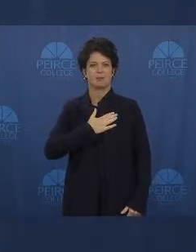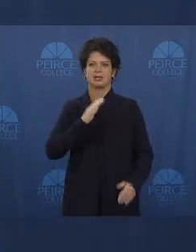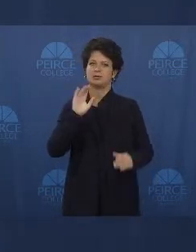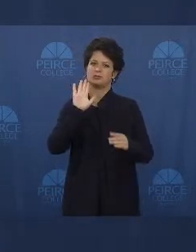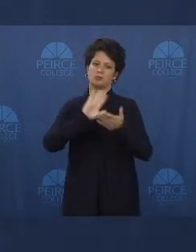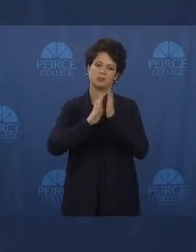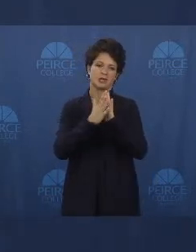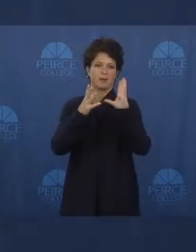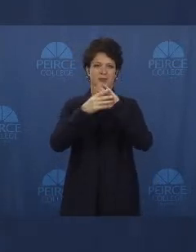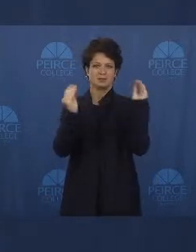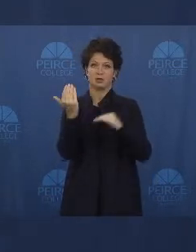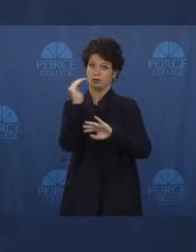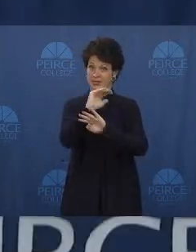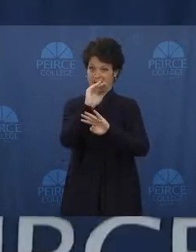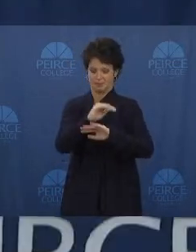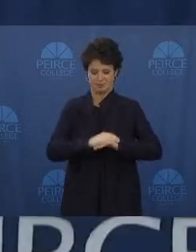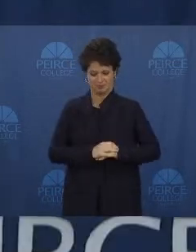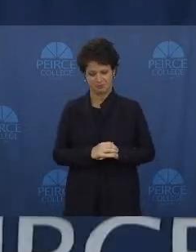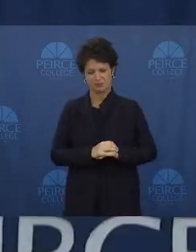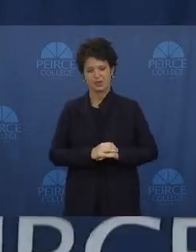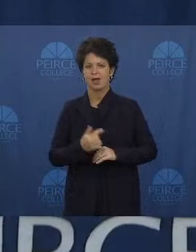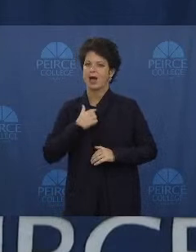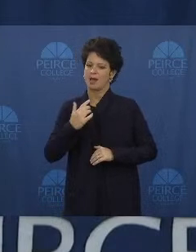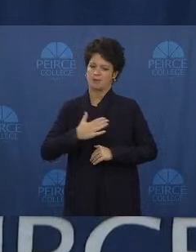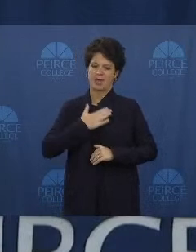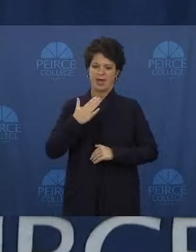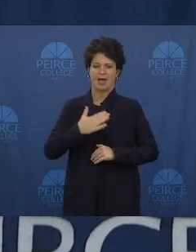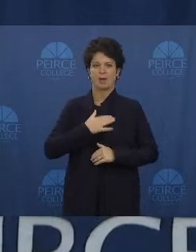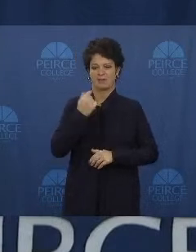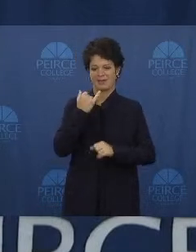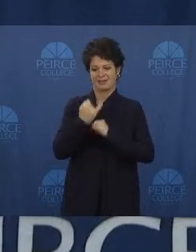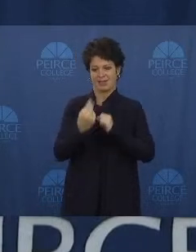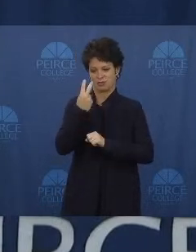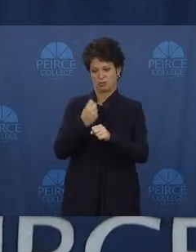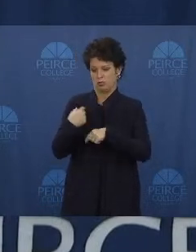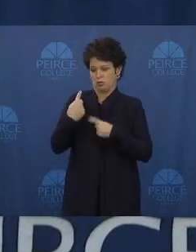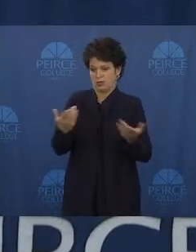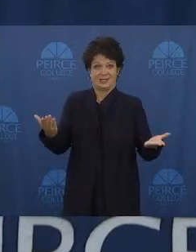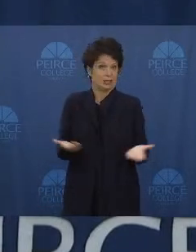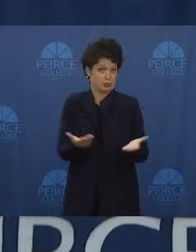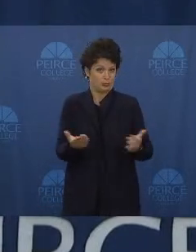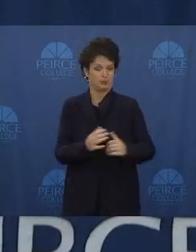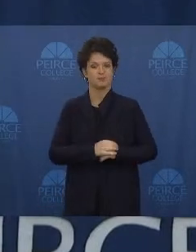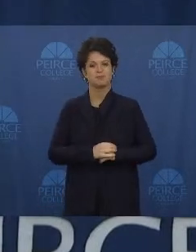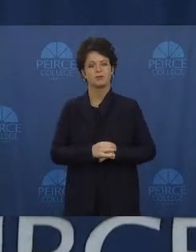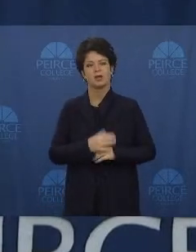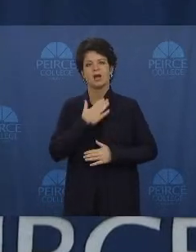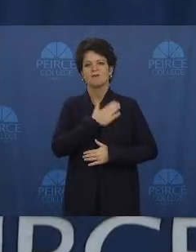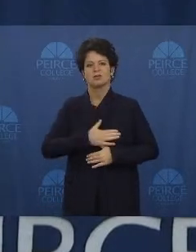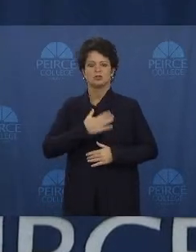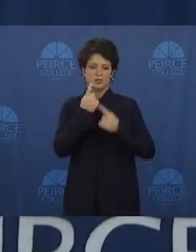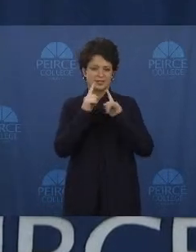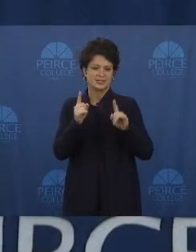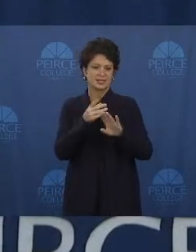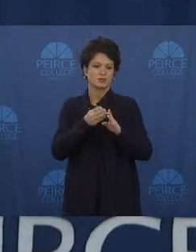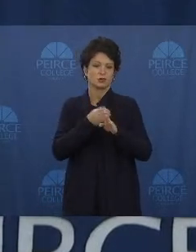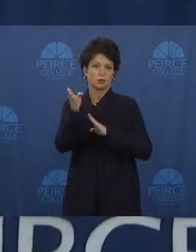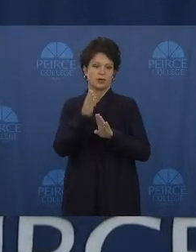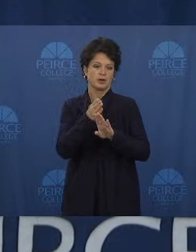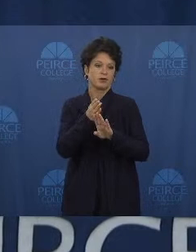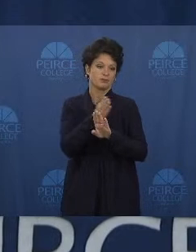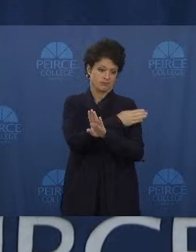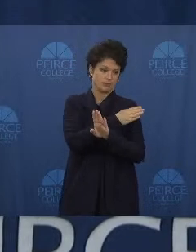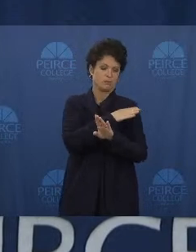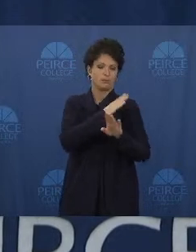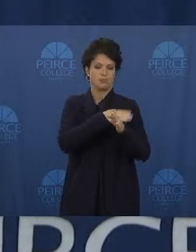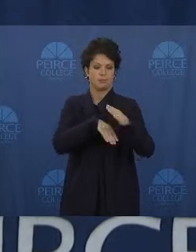graduation speaker this year. I am grateful to have spent the past 2 years here at Peirce. I enjoyed a successful career before returning to college,